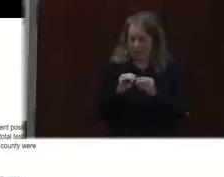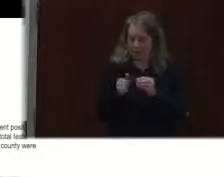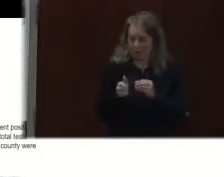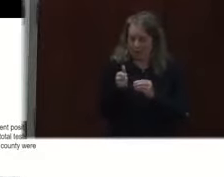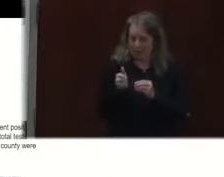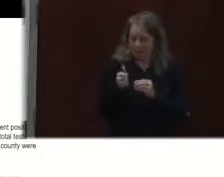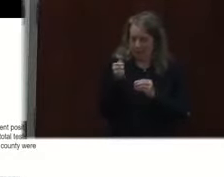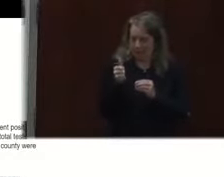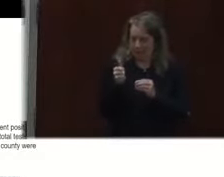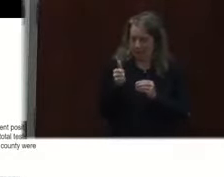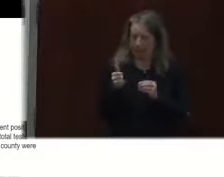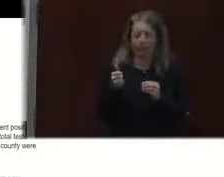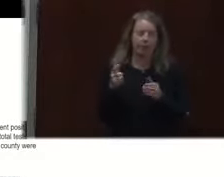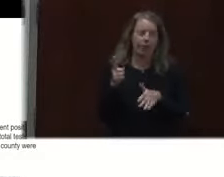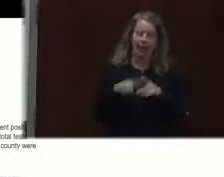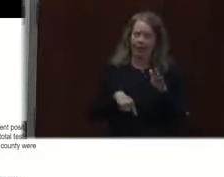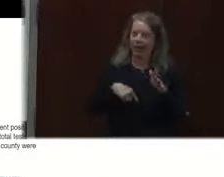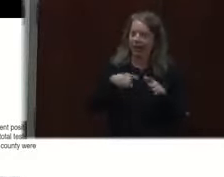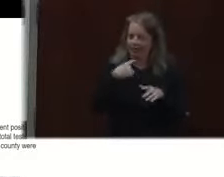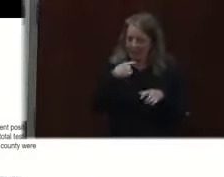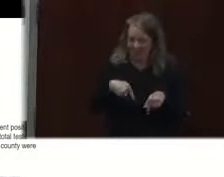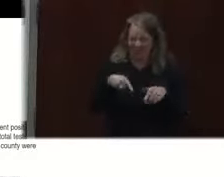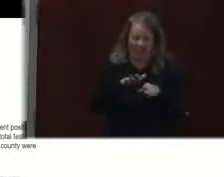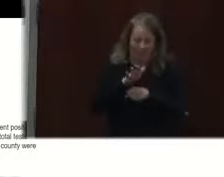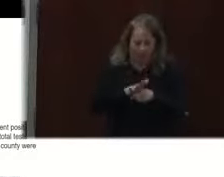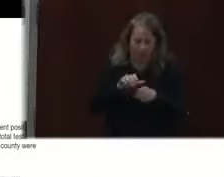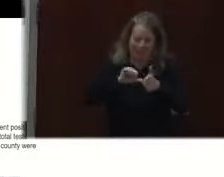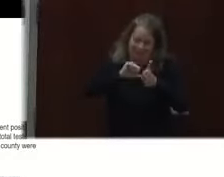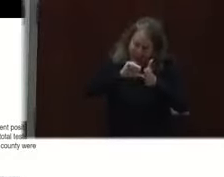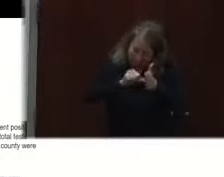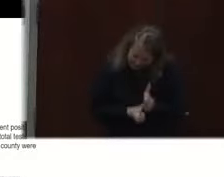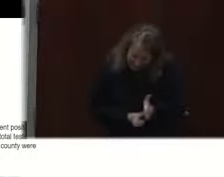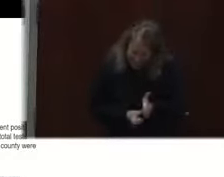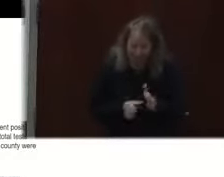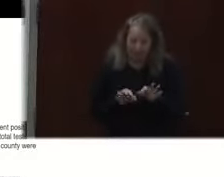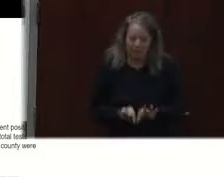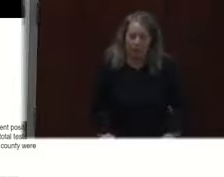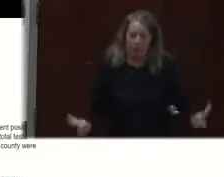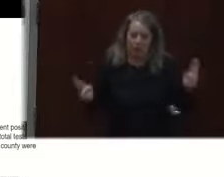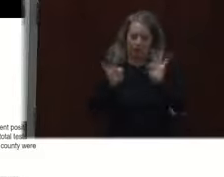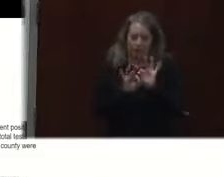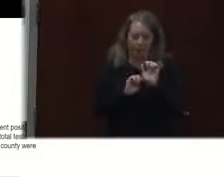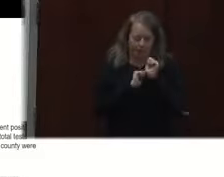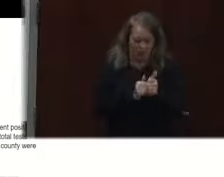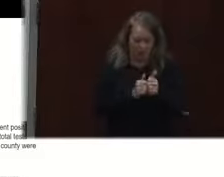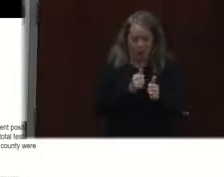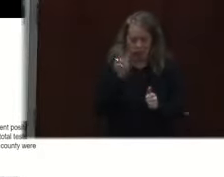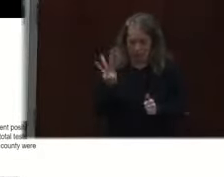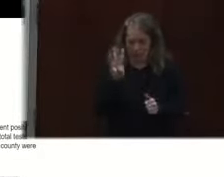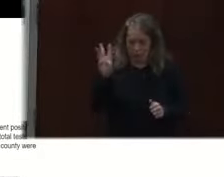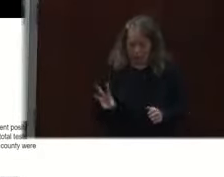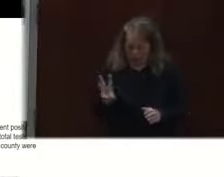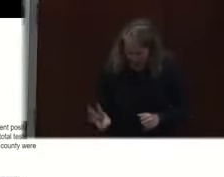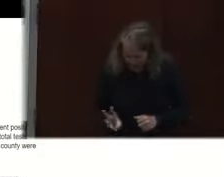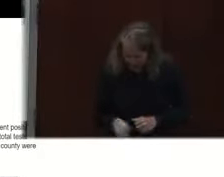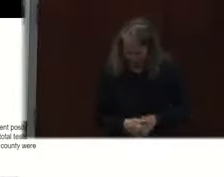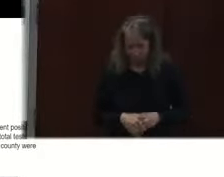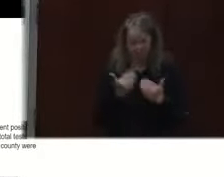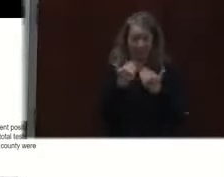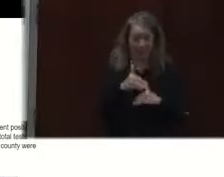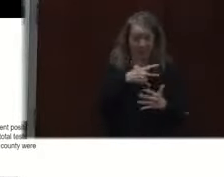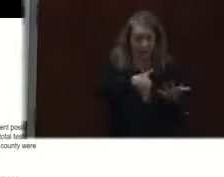of virus, I can't say it enough, it is very important for all of us to use the precautions that we have in place, which is to limit